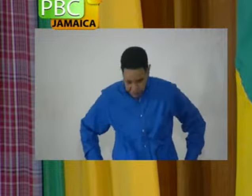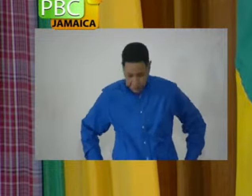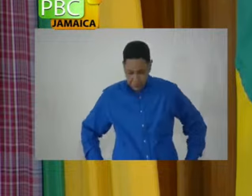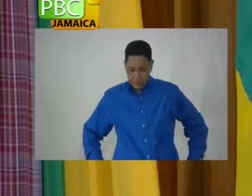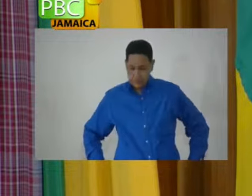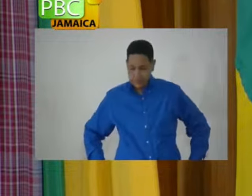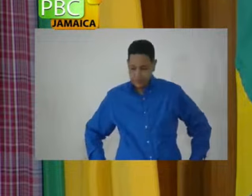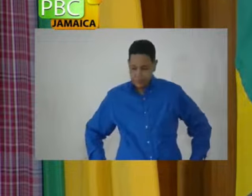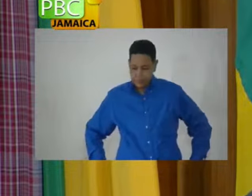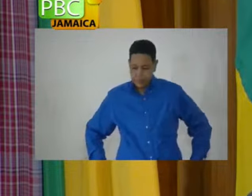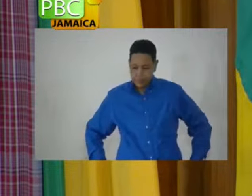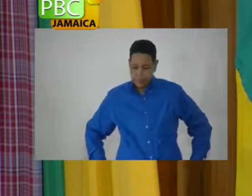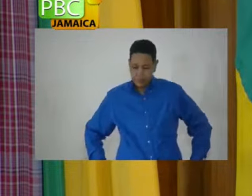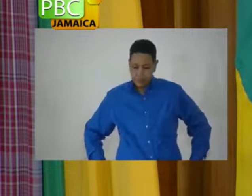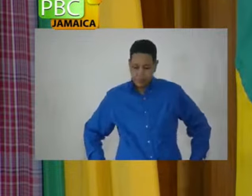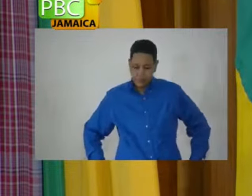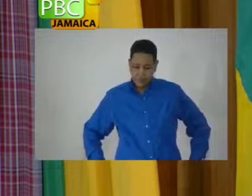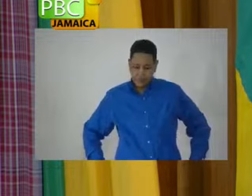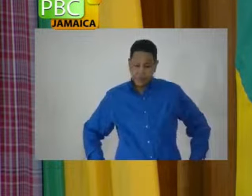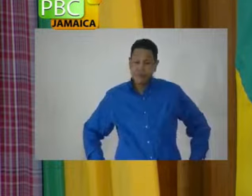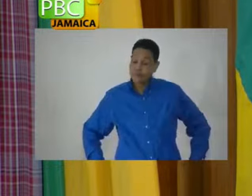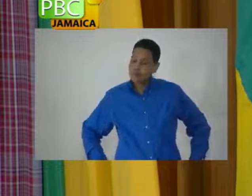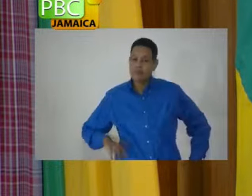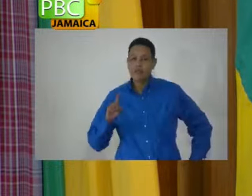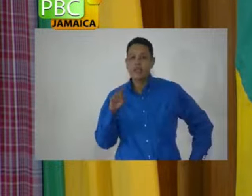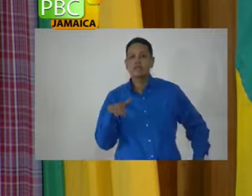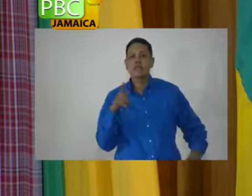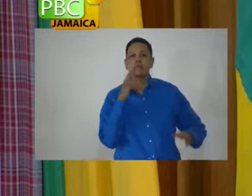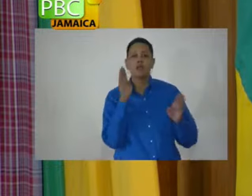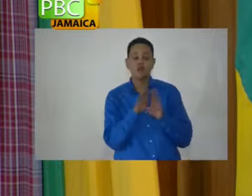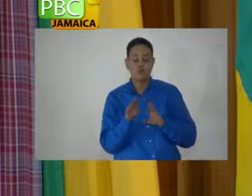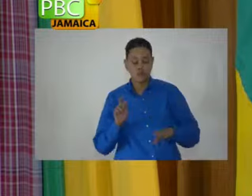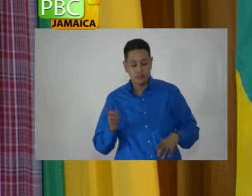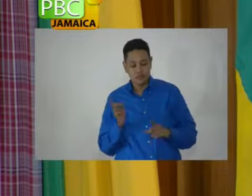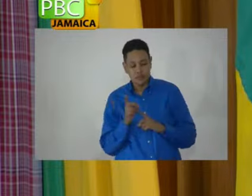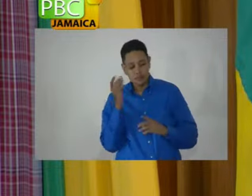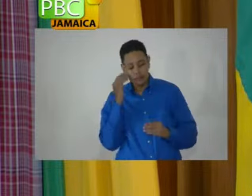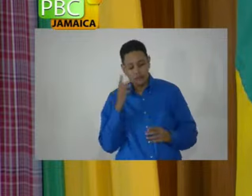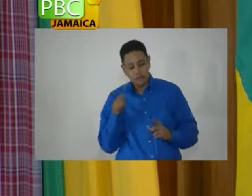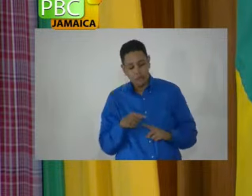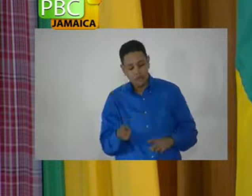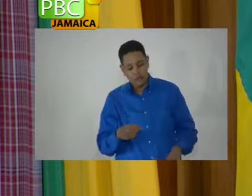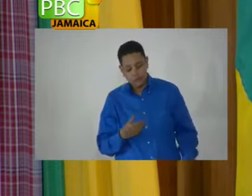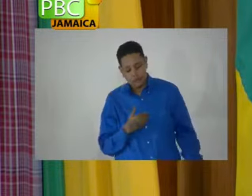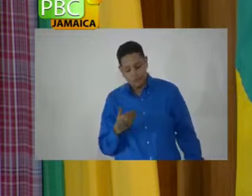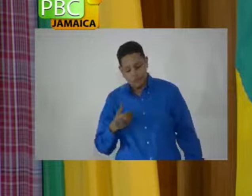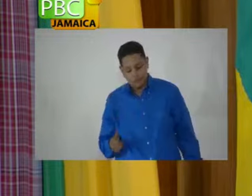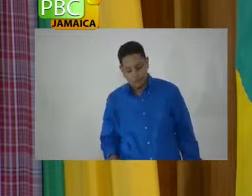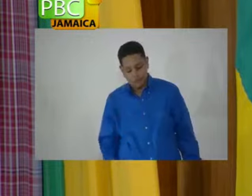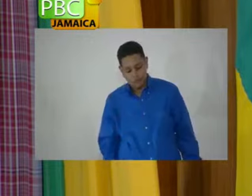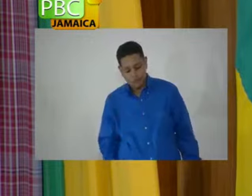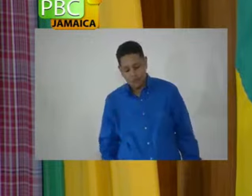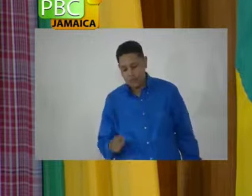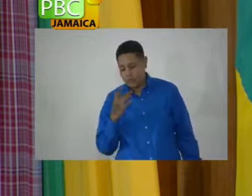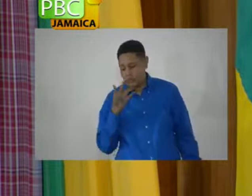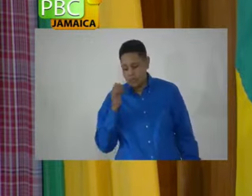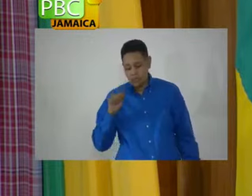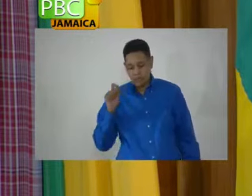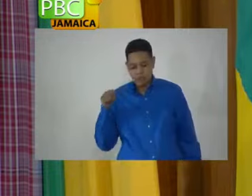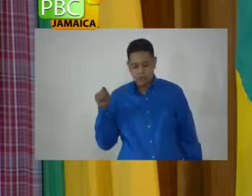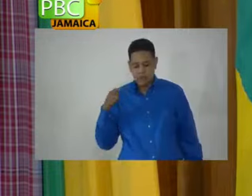today. I ask that this House adjourn. Members, those in